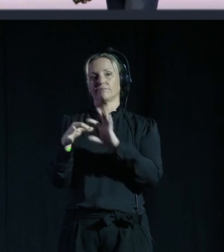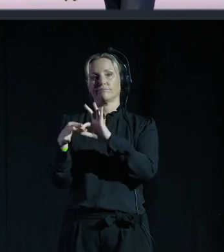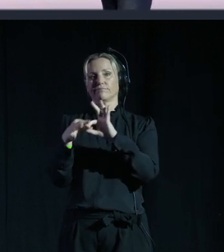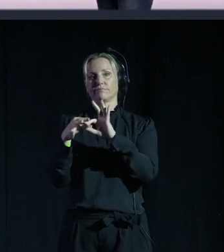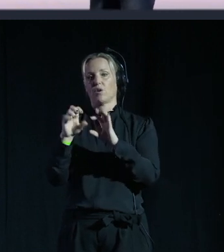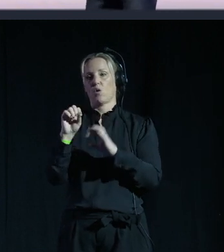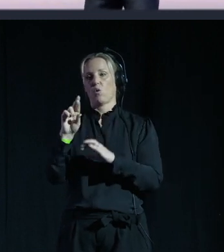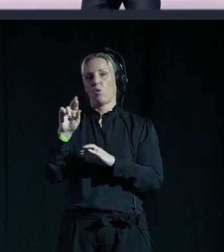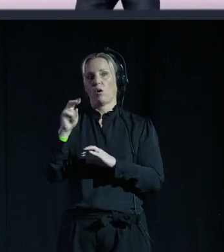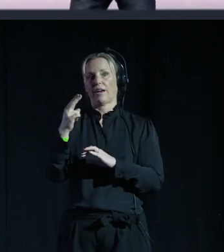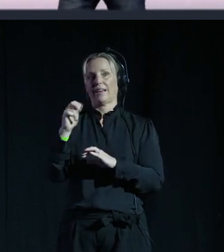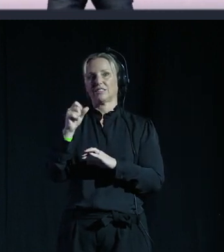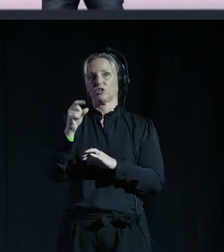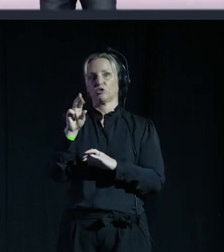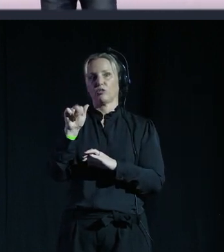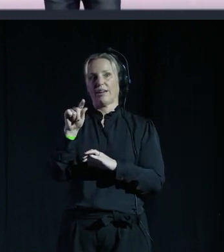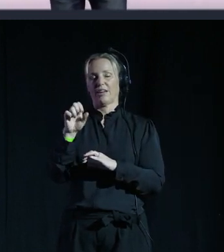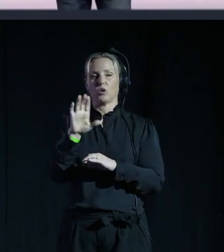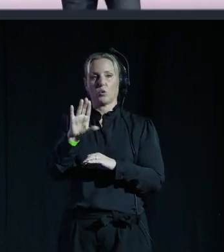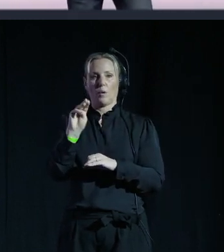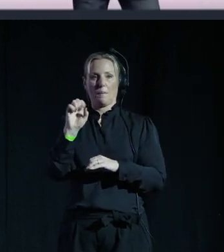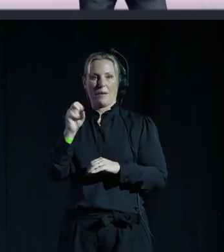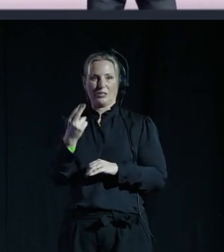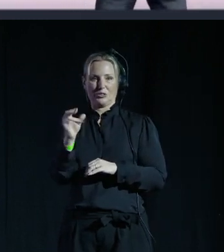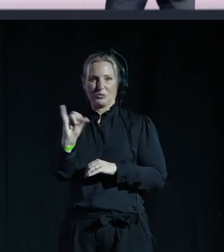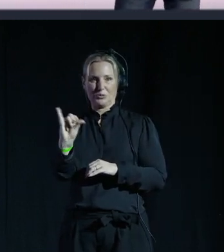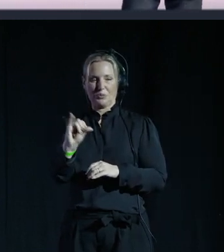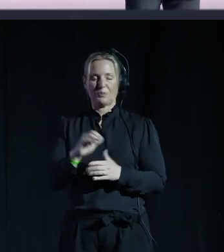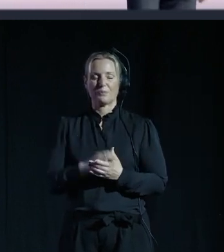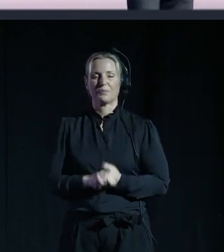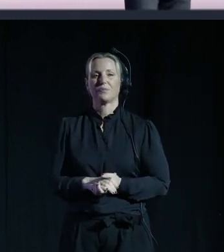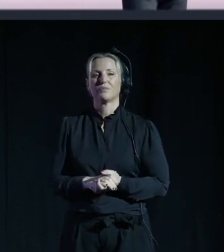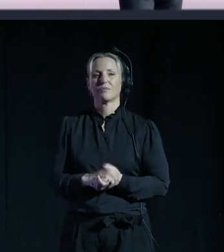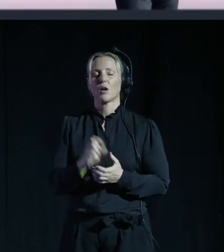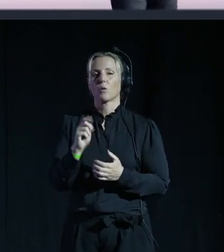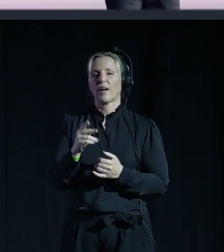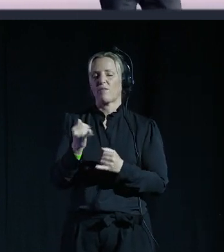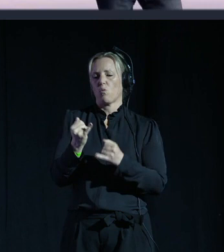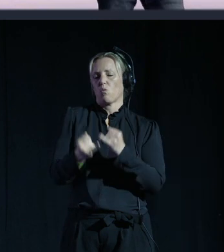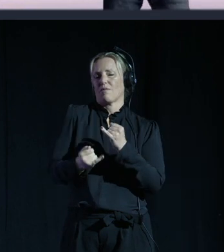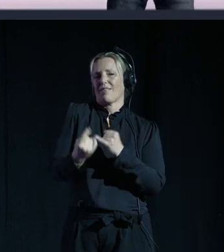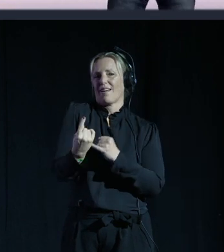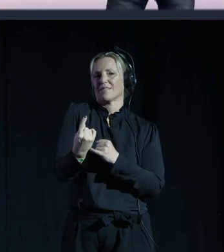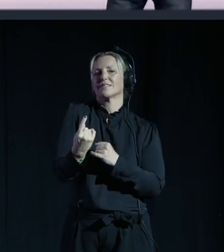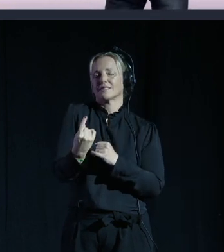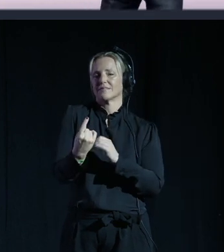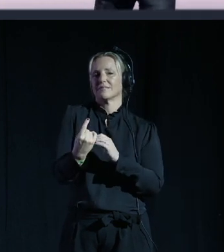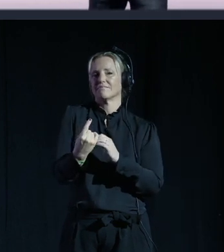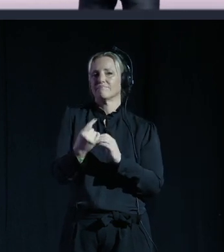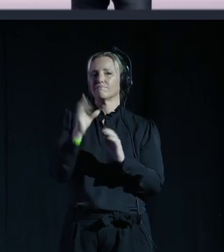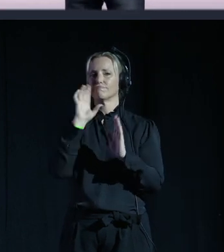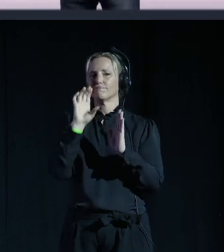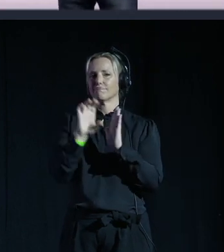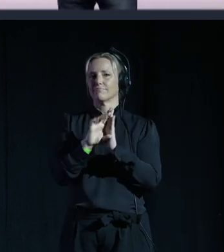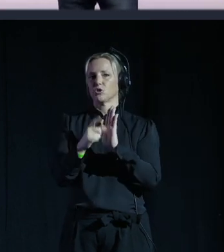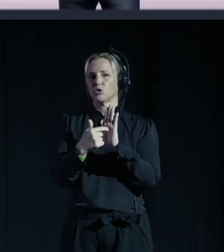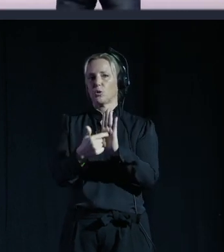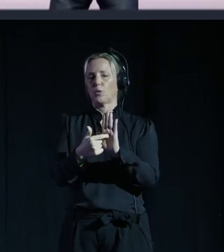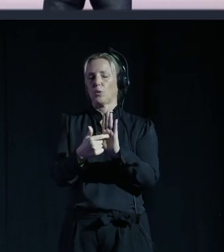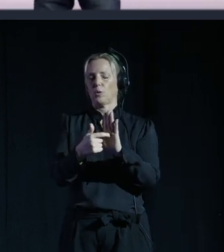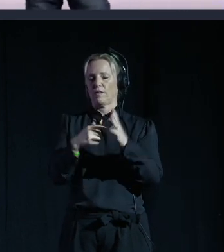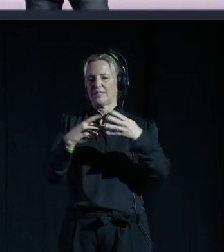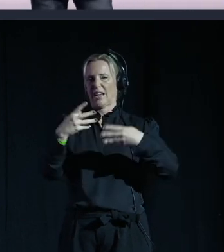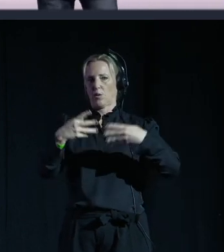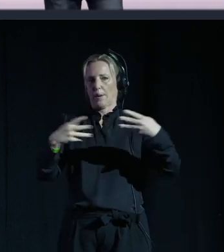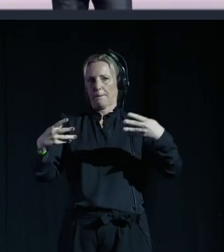All right, so I want to come back to our analysis diagram, if you will, and sort of bring it together. What you've